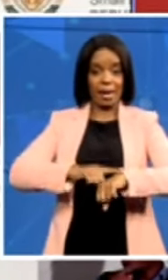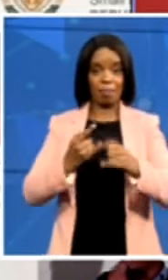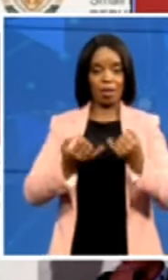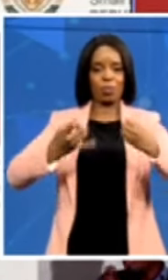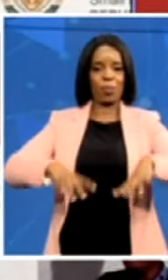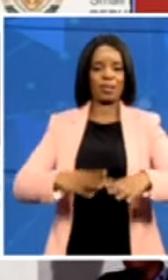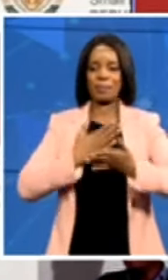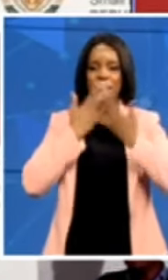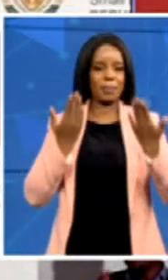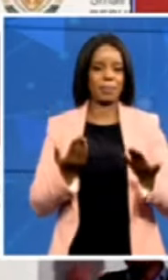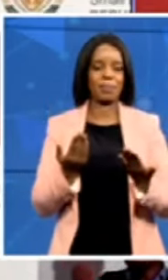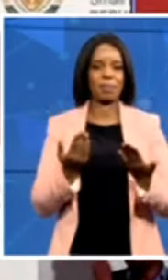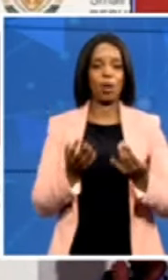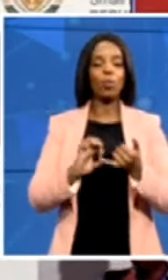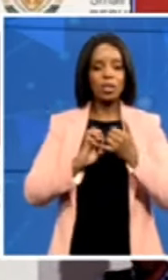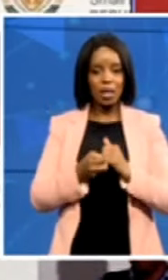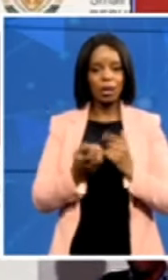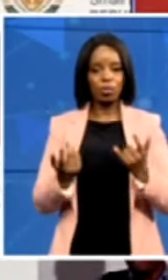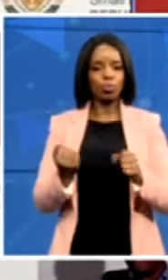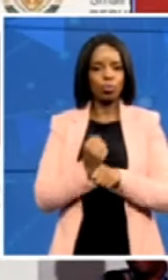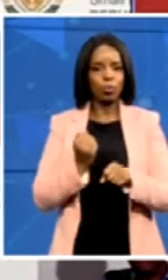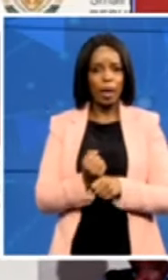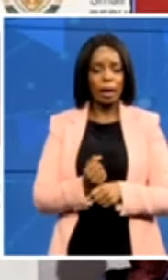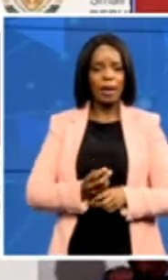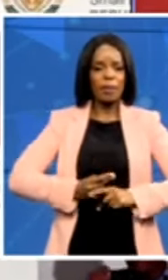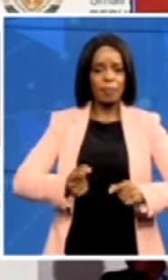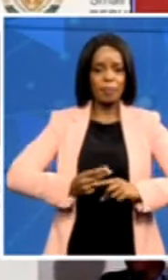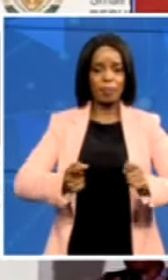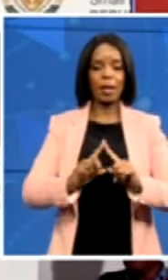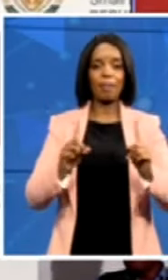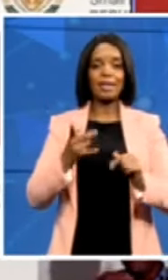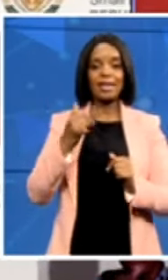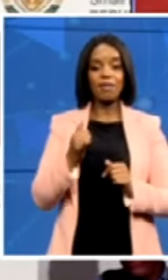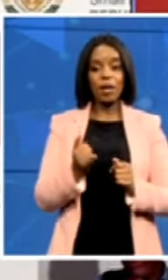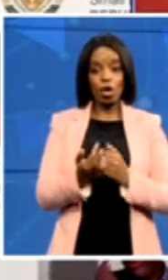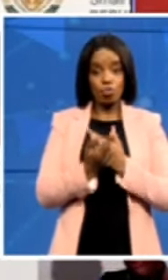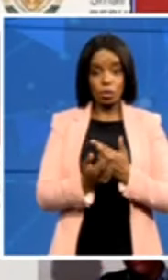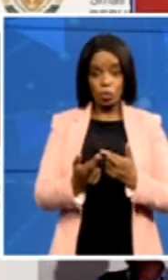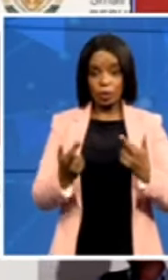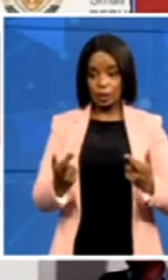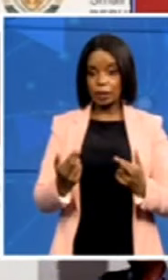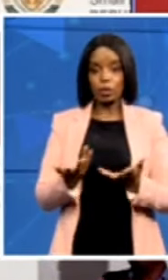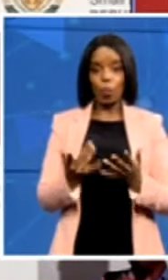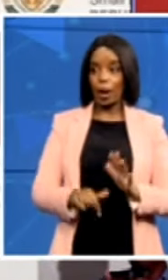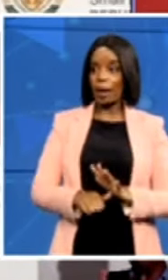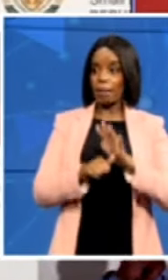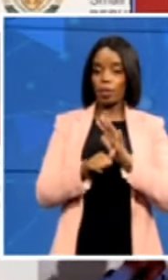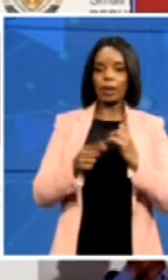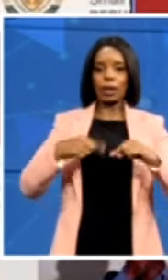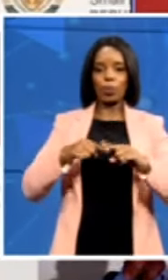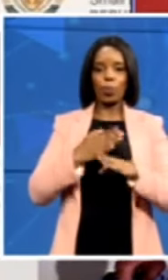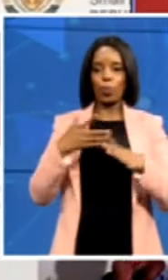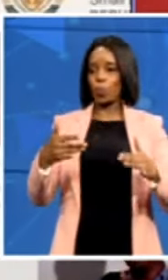the resources where it matters and we collaborate with each other, we're able to reach the target. As I'm speaking to